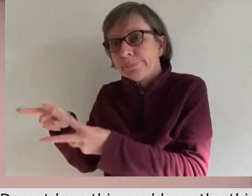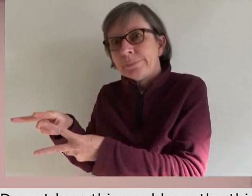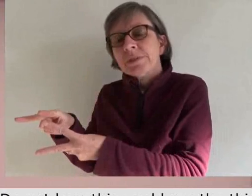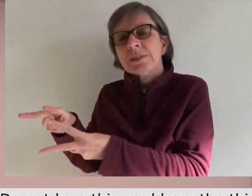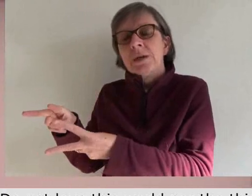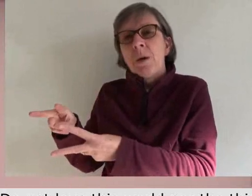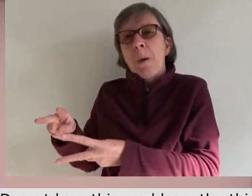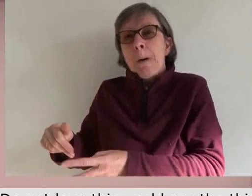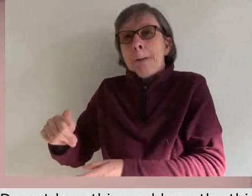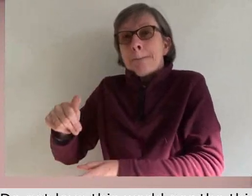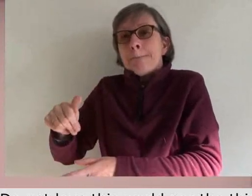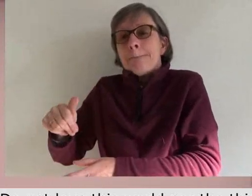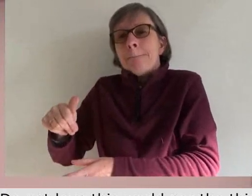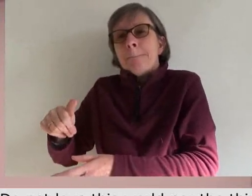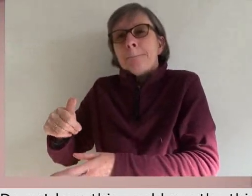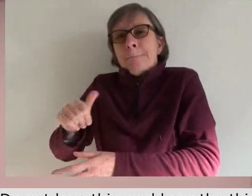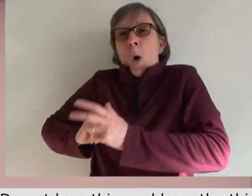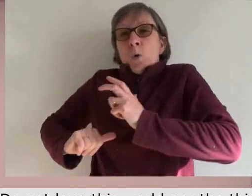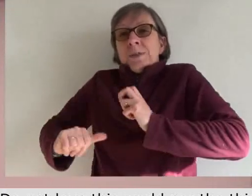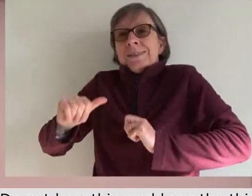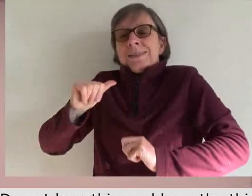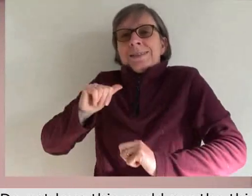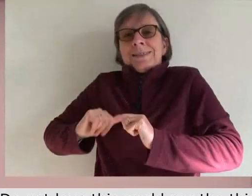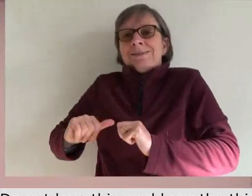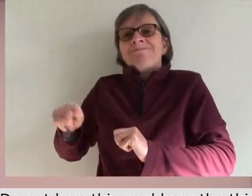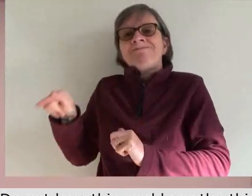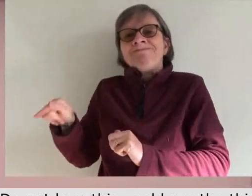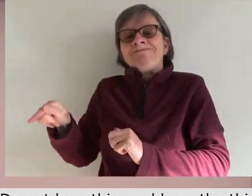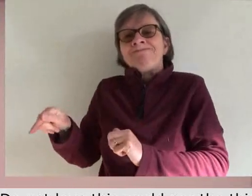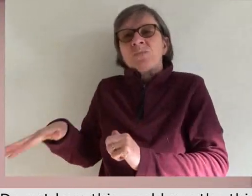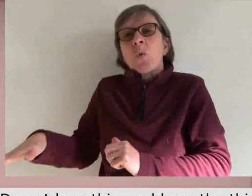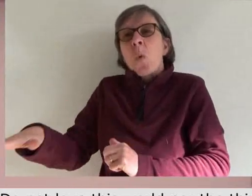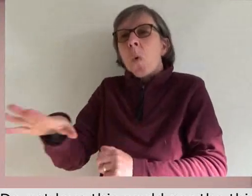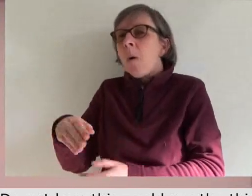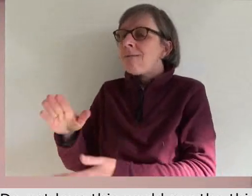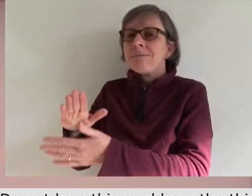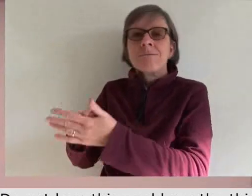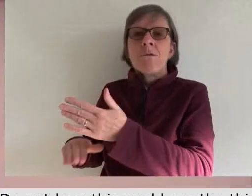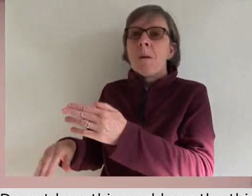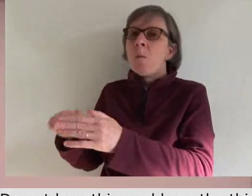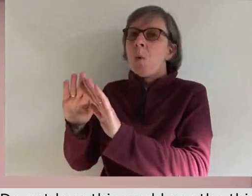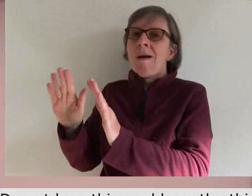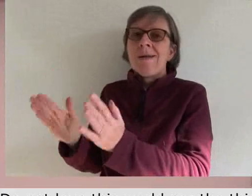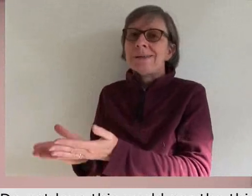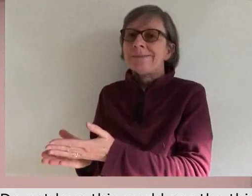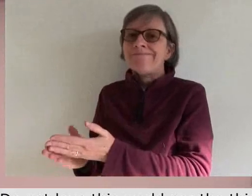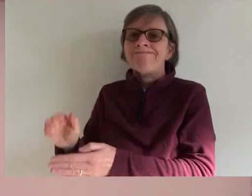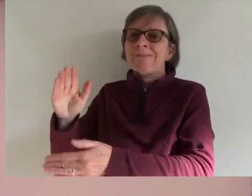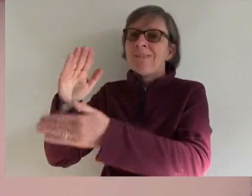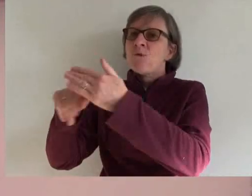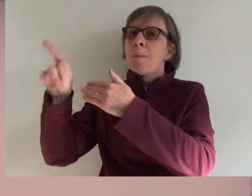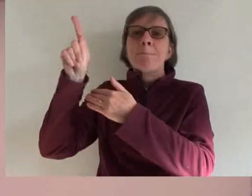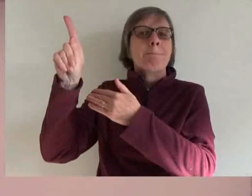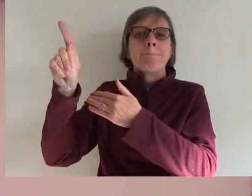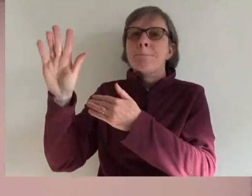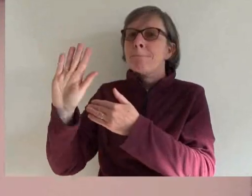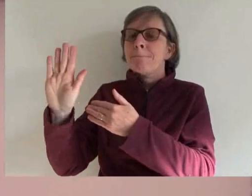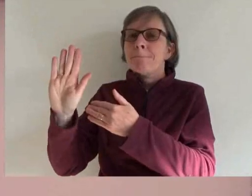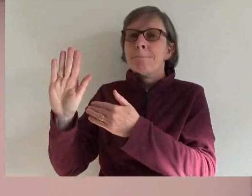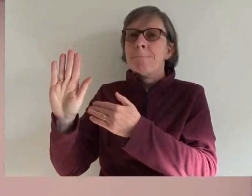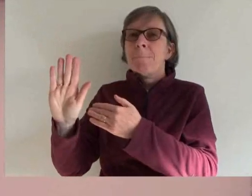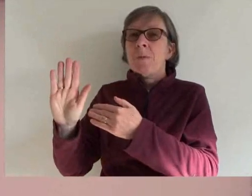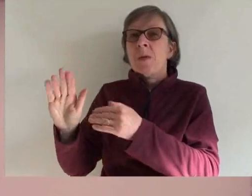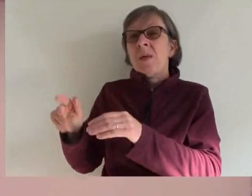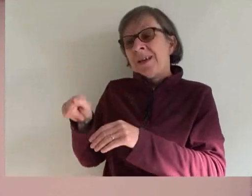the boasting of what he has and does, comes not from the Father, but from the world. The world and its